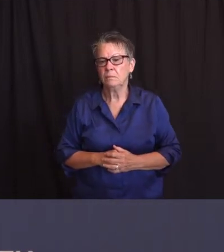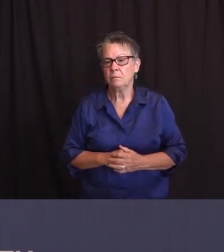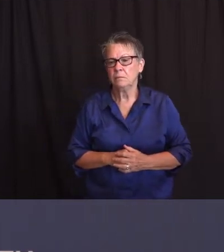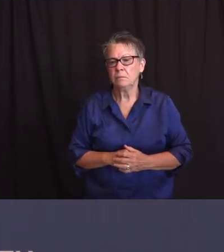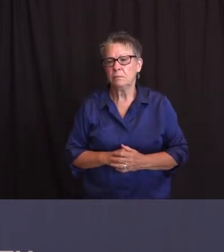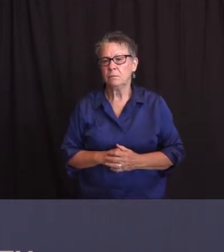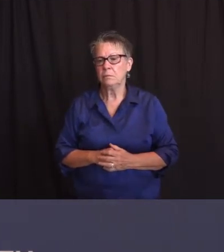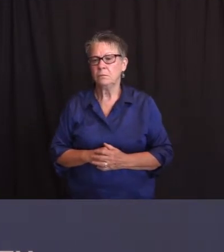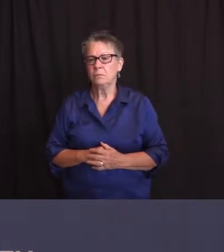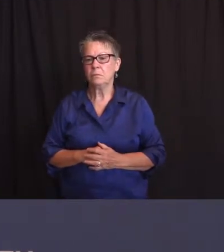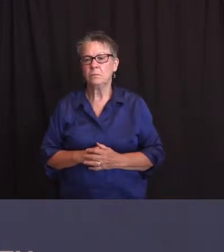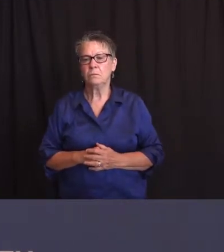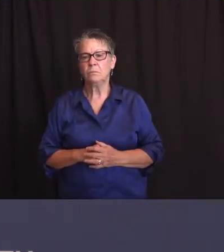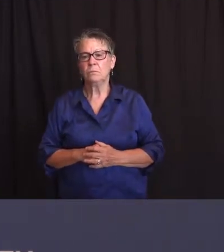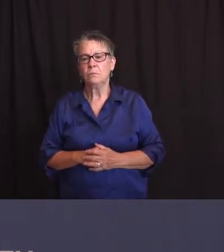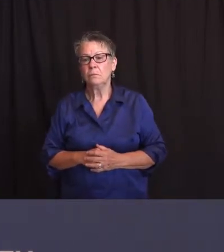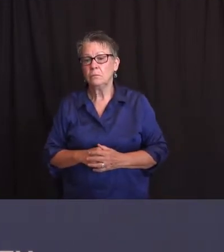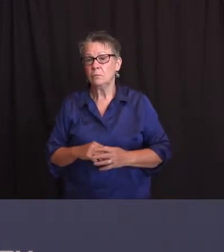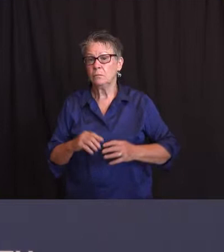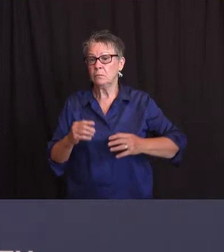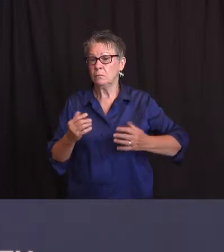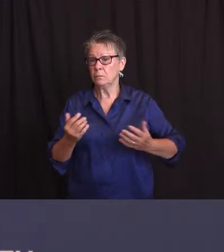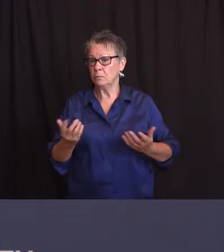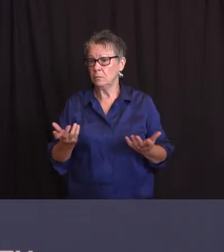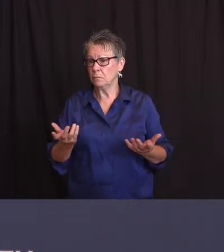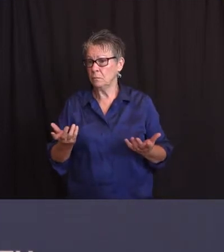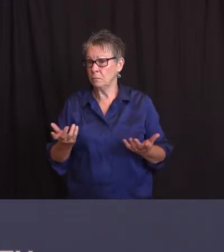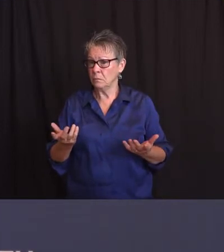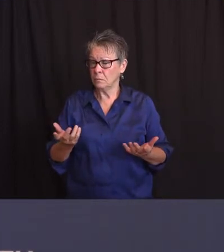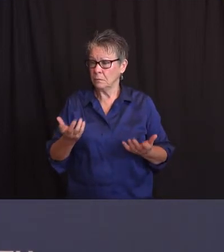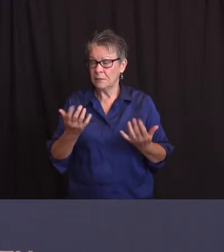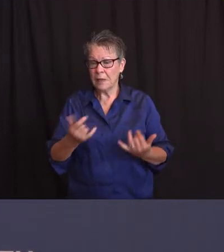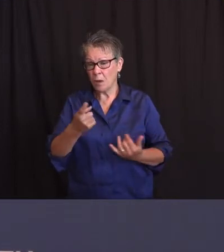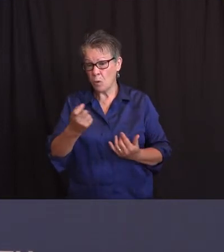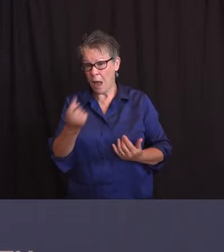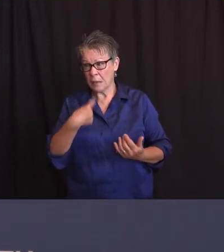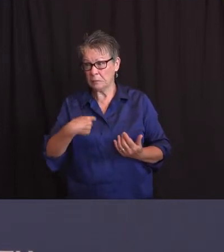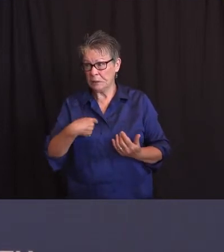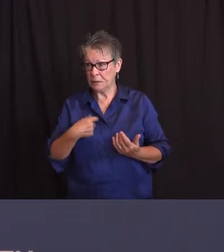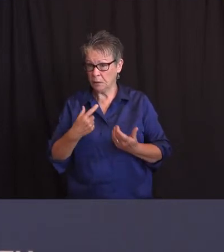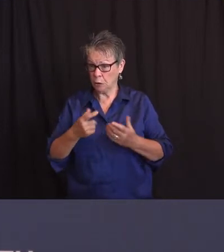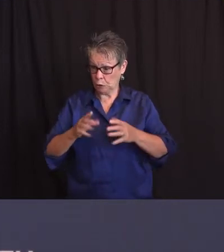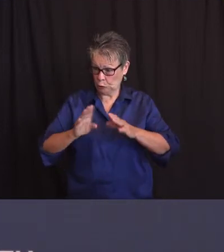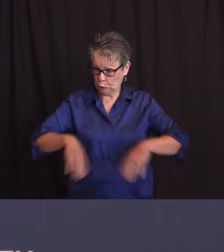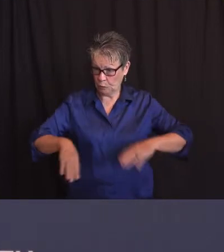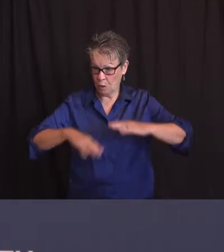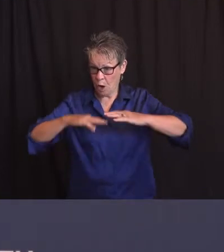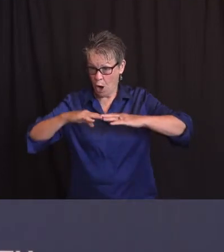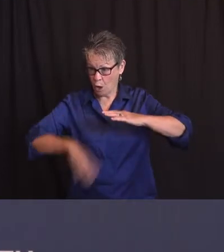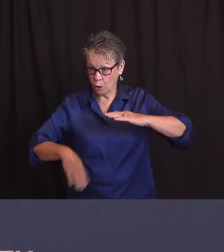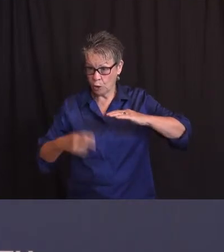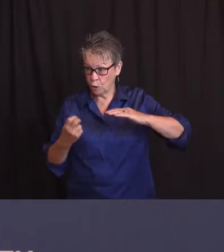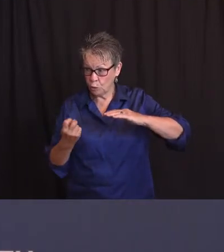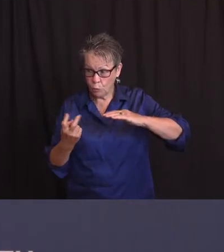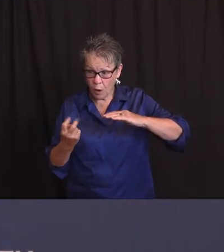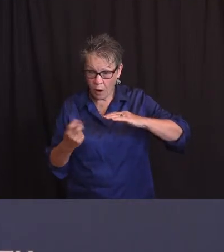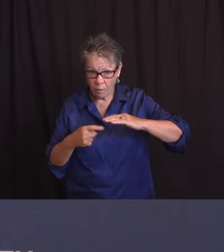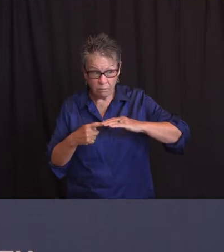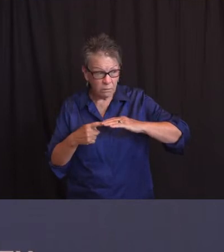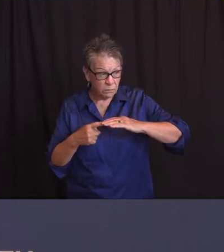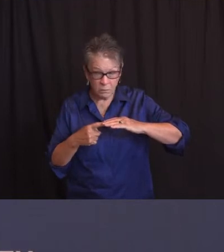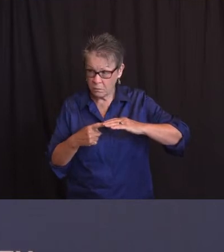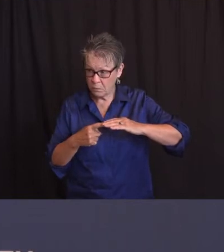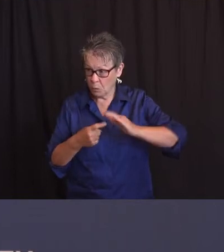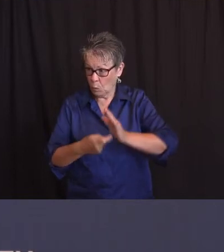come in on all three of these. And we feel comfortable, again, with our recommendation, but we have allowed, again,